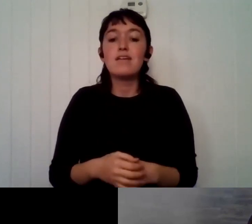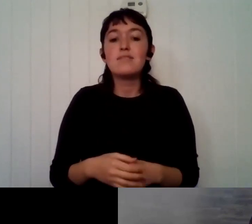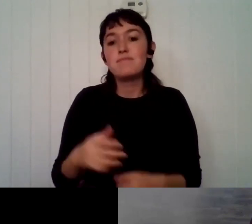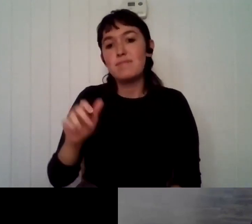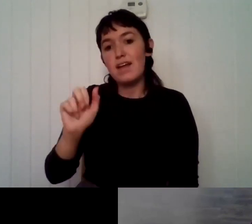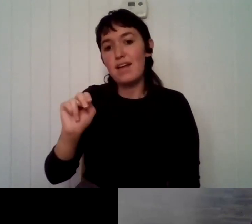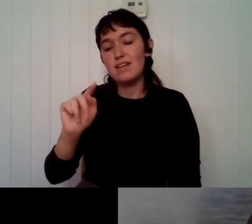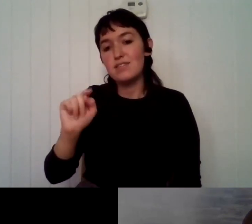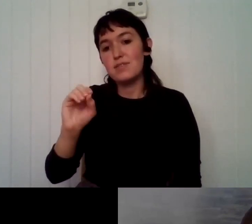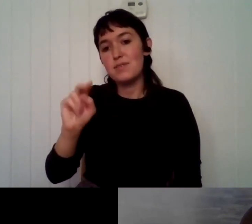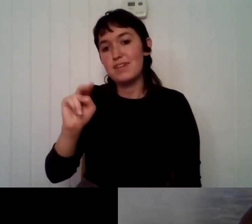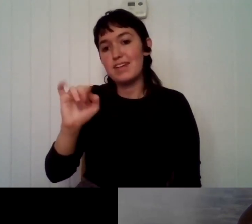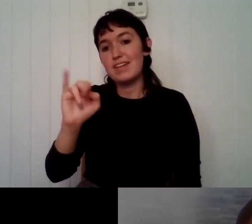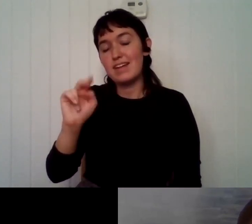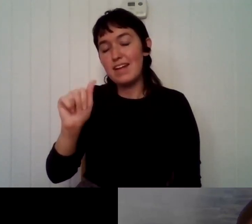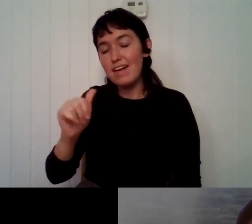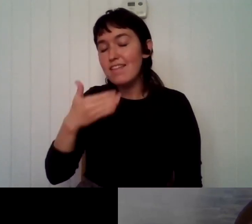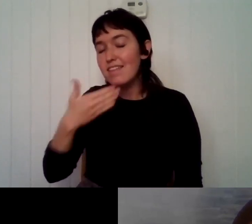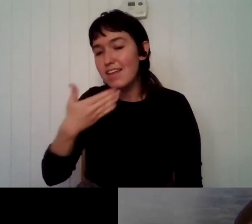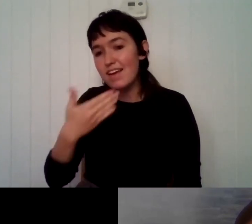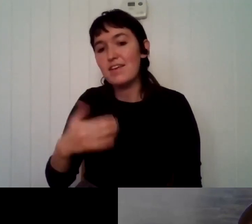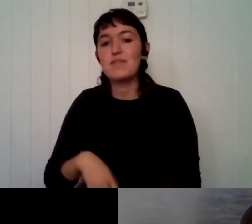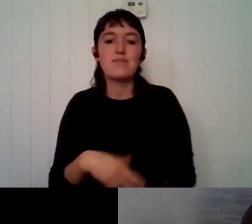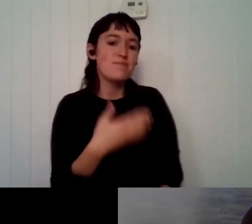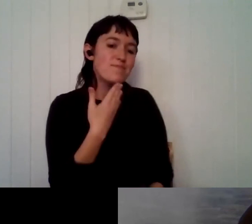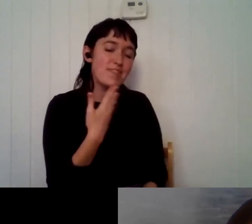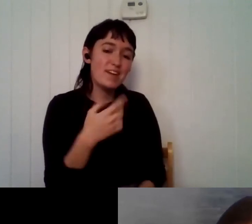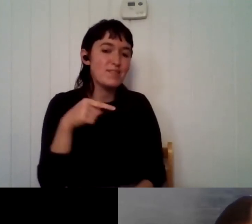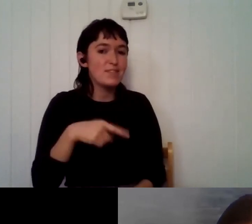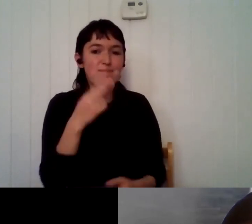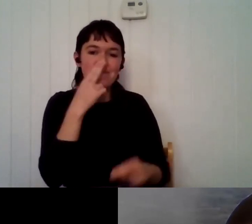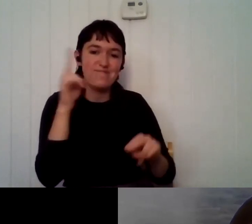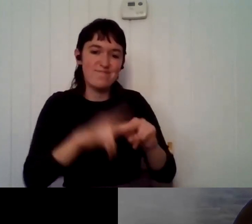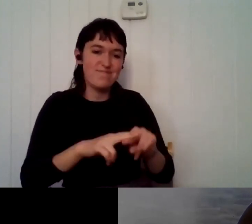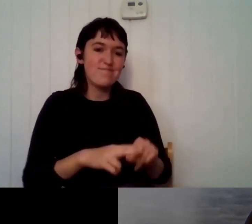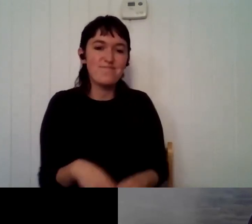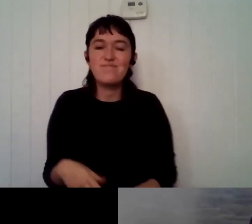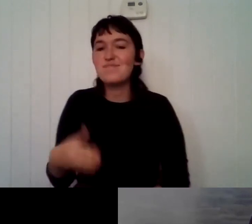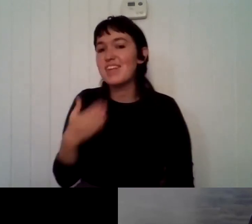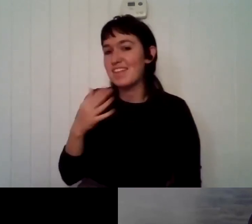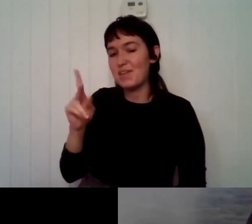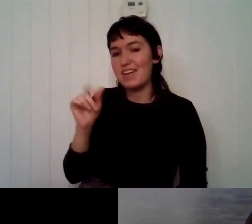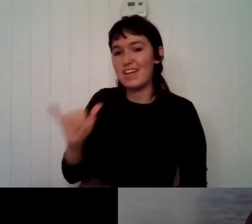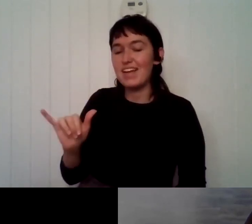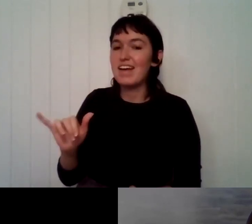for all of this. Thank you so much for having me, really. This has been a blast. Awesome, thanks. And thank you, Kay, as well,